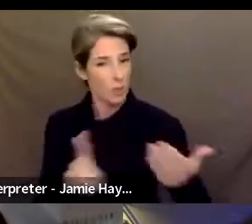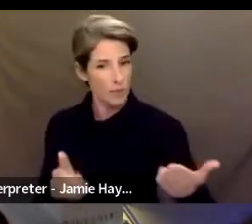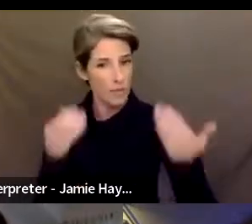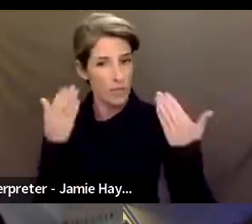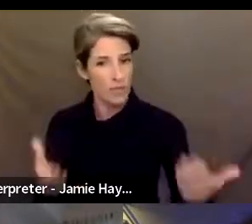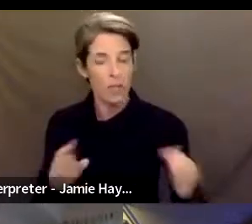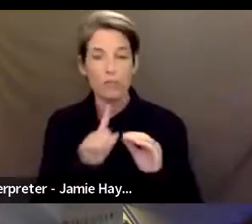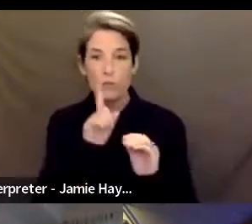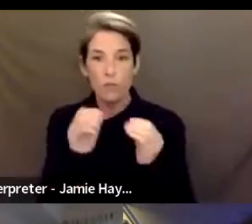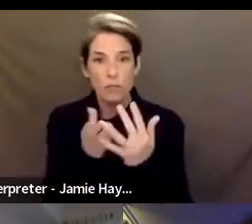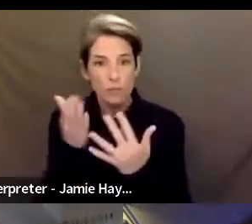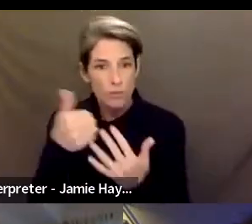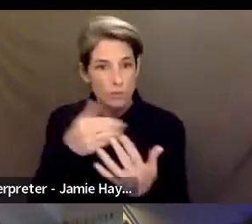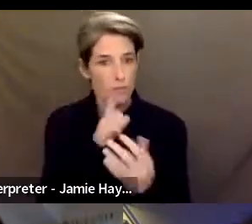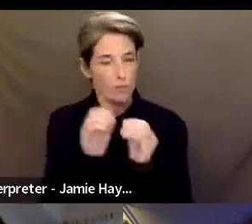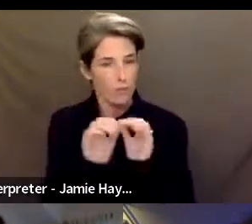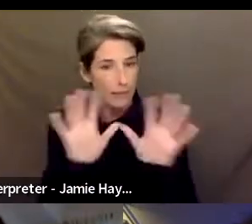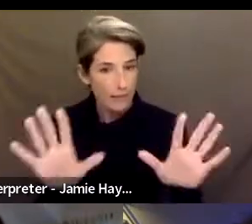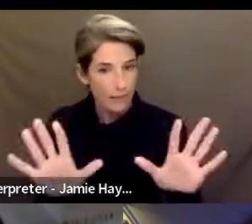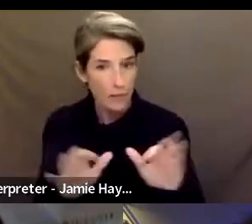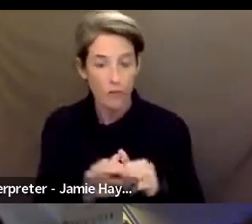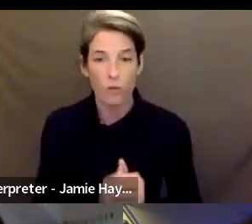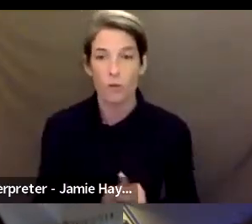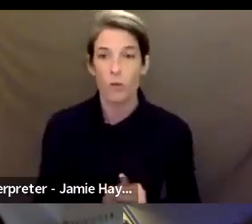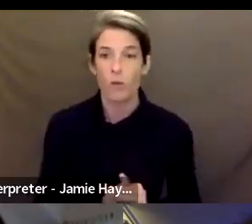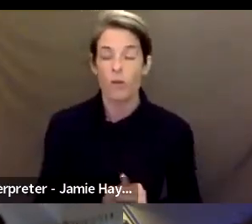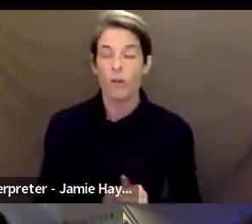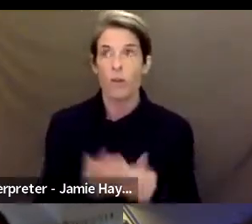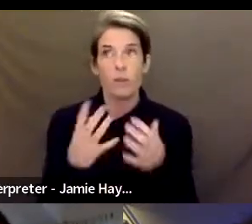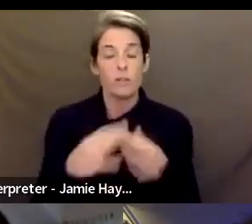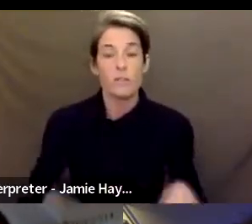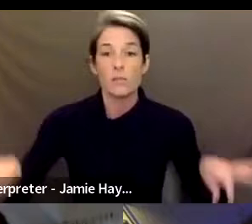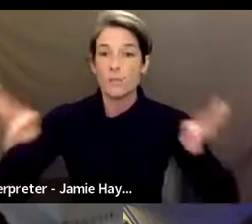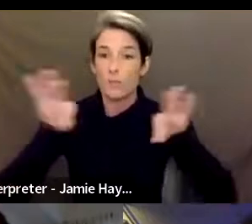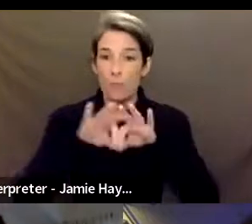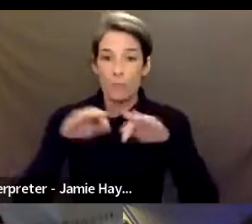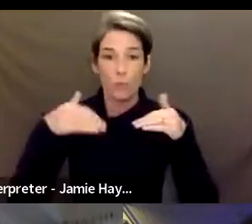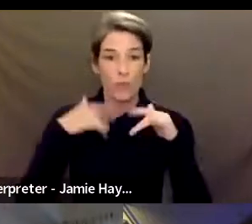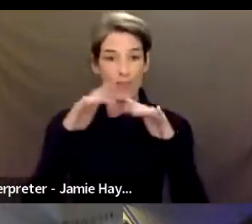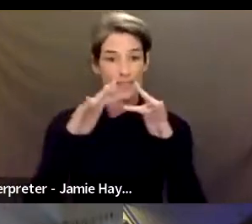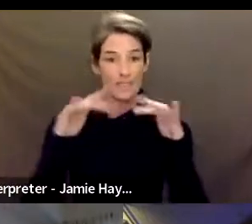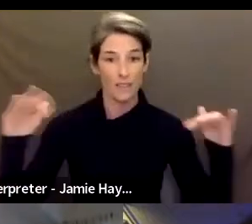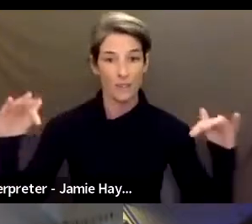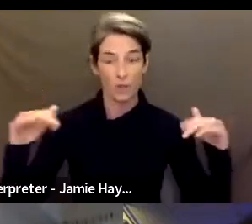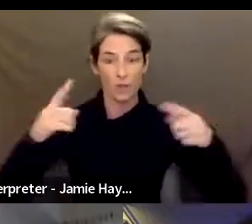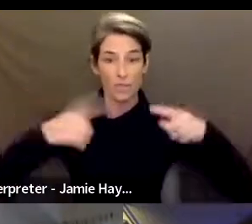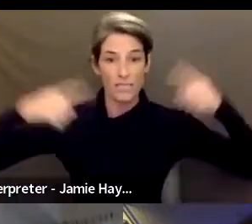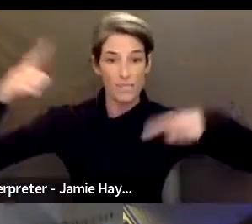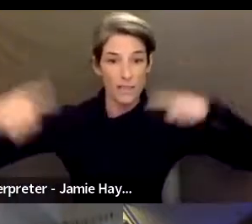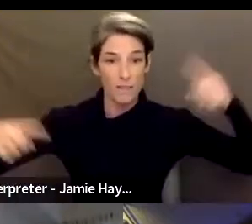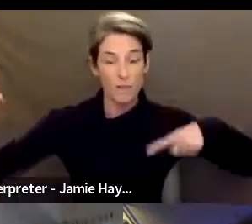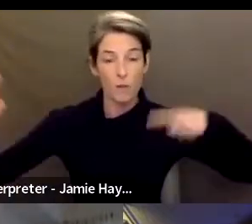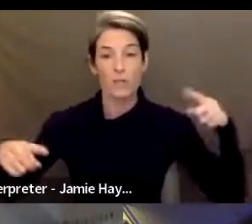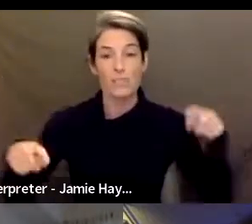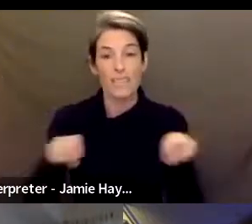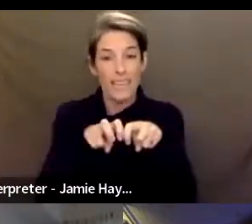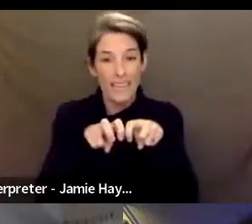Again, I said it before, but having a diverse casting space, something I did with